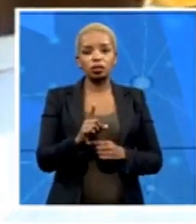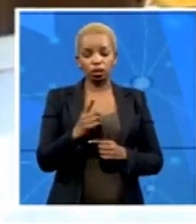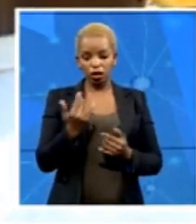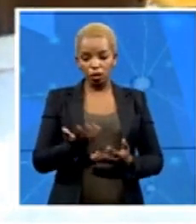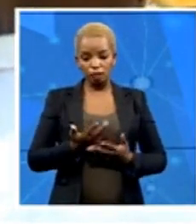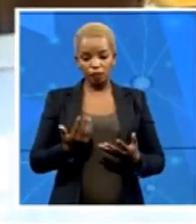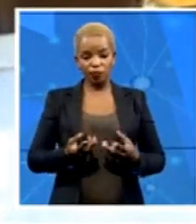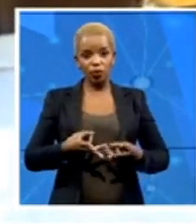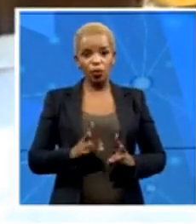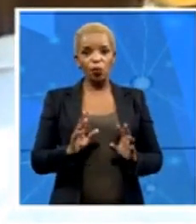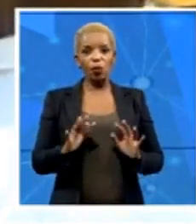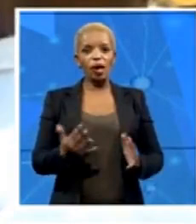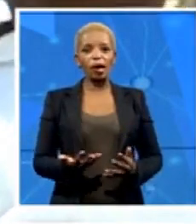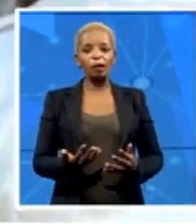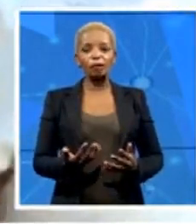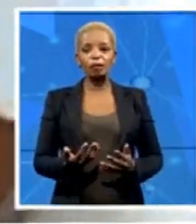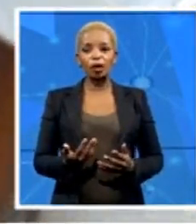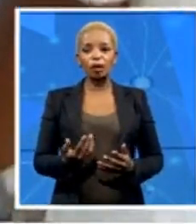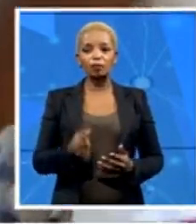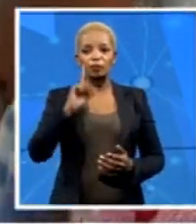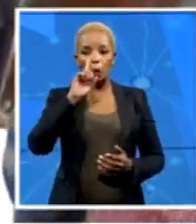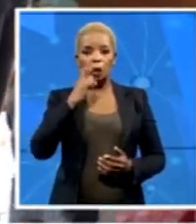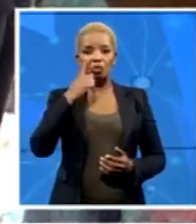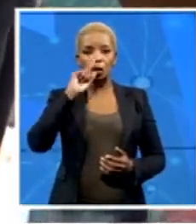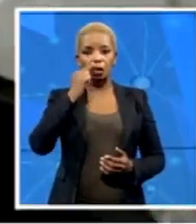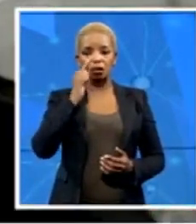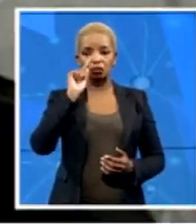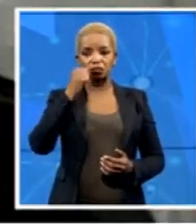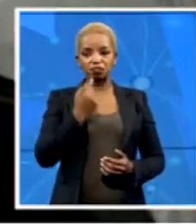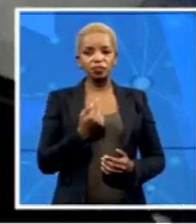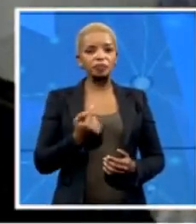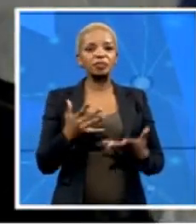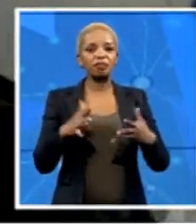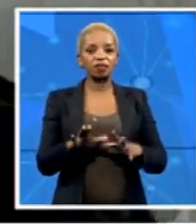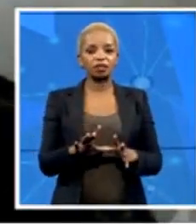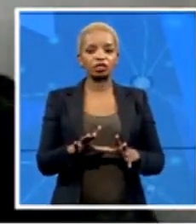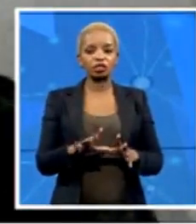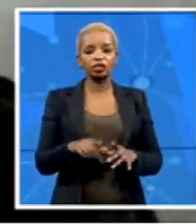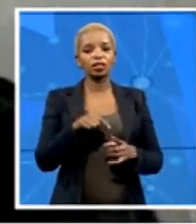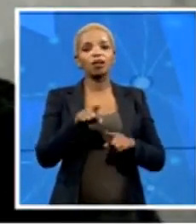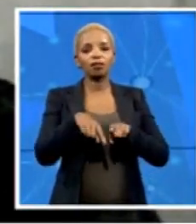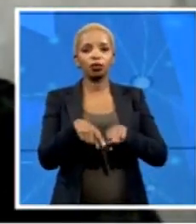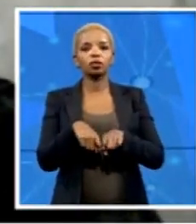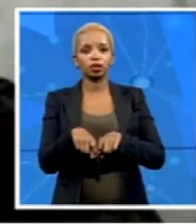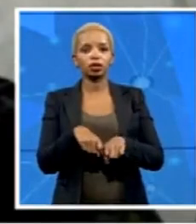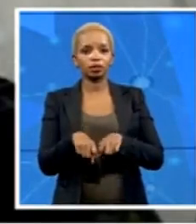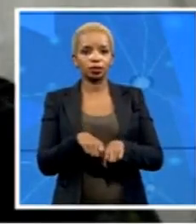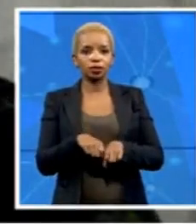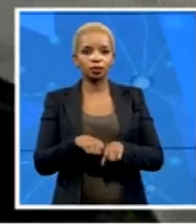as far back as they can get it, because obviously you have to test there. Then they put one onto your throat. They have to scrape against your